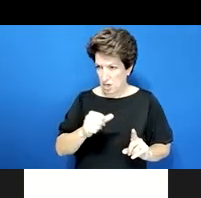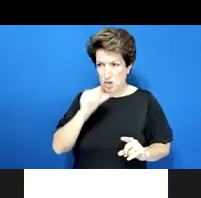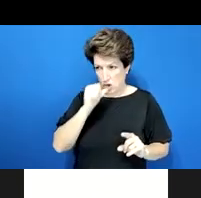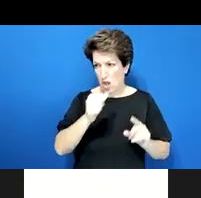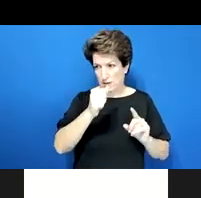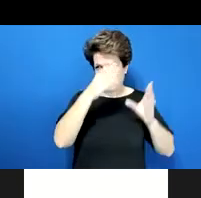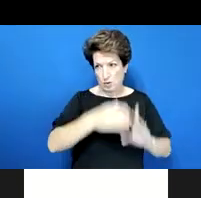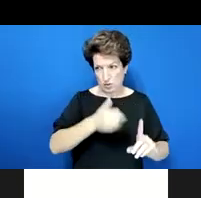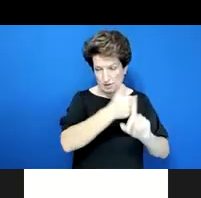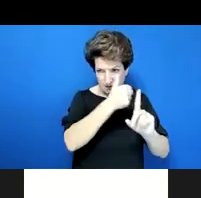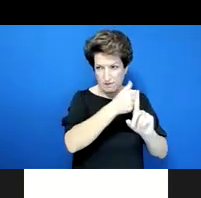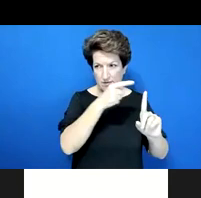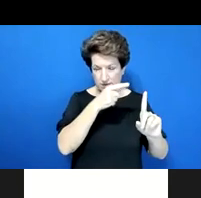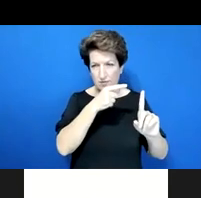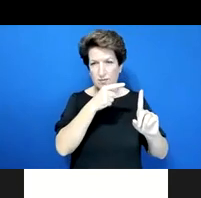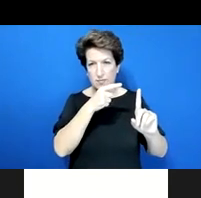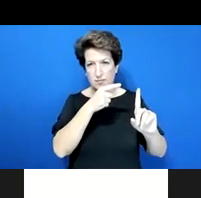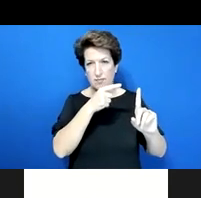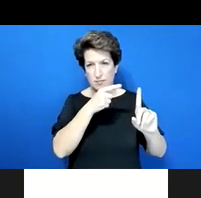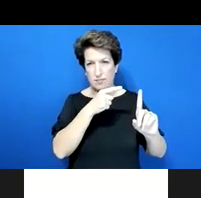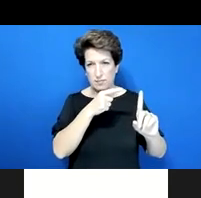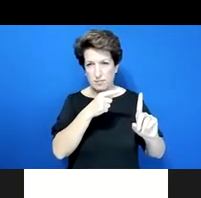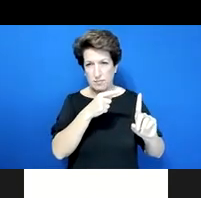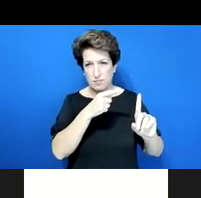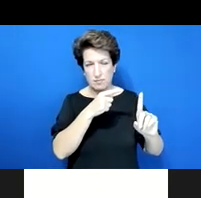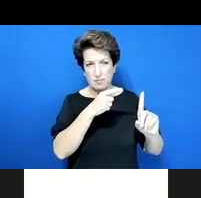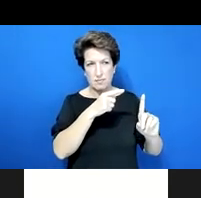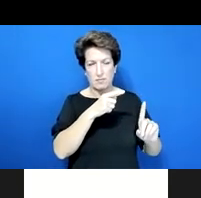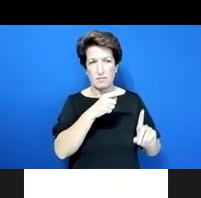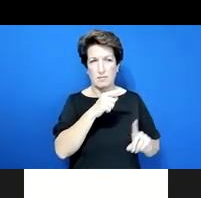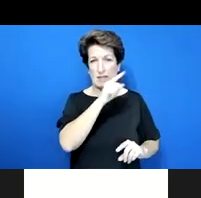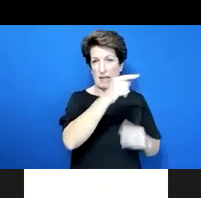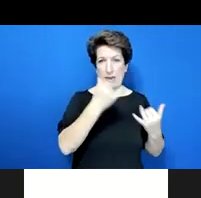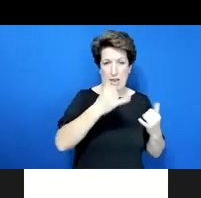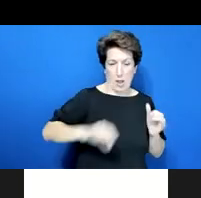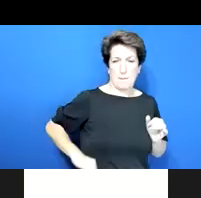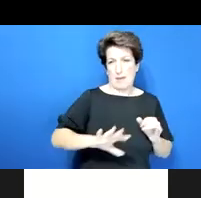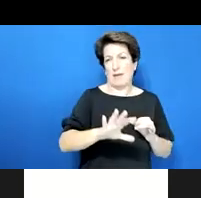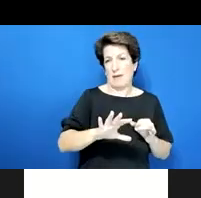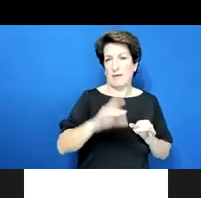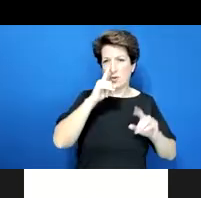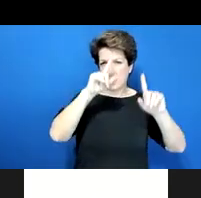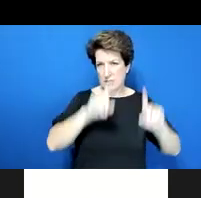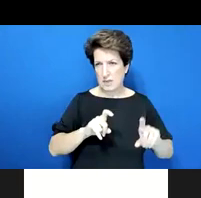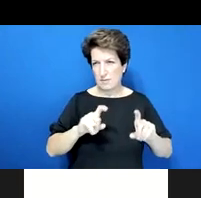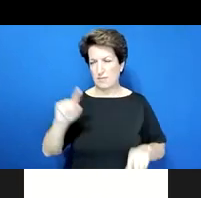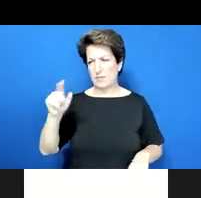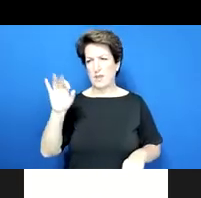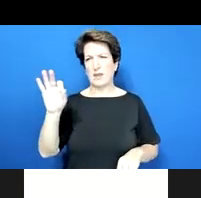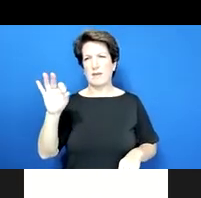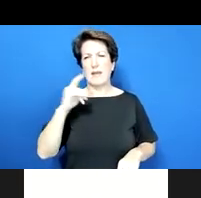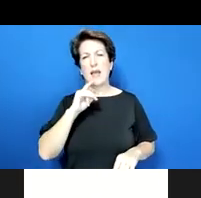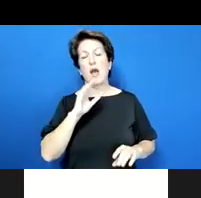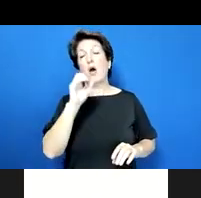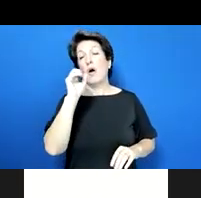own, they have to pay the cost of the test. Right. So Kashmira, I can say